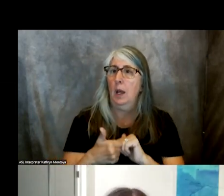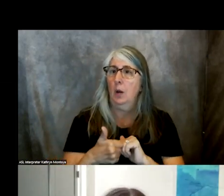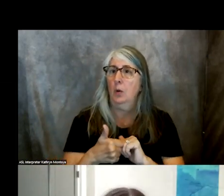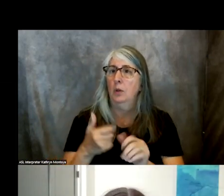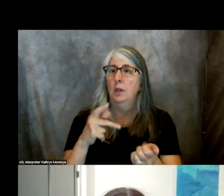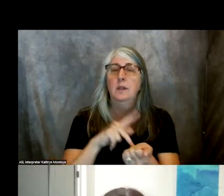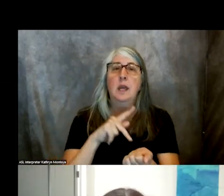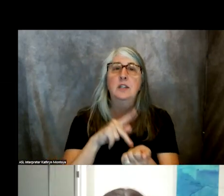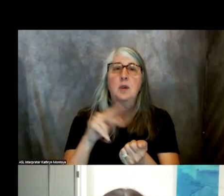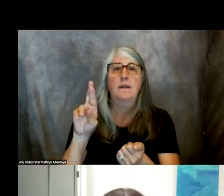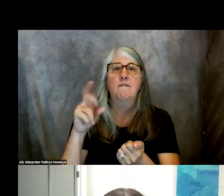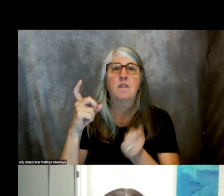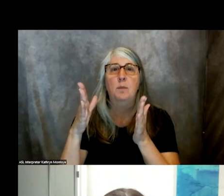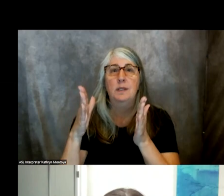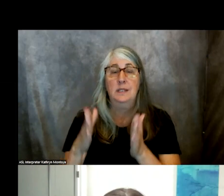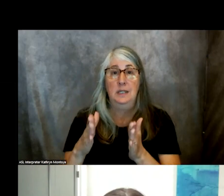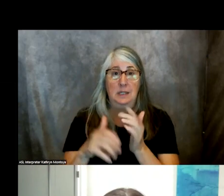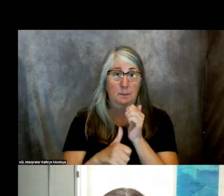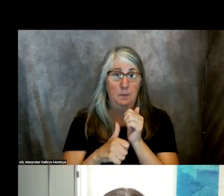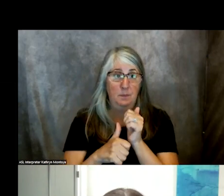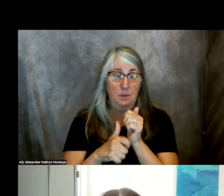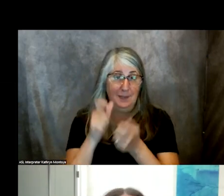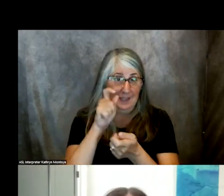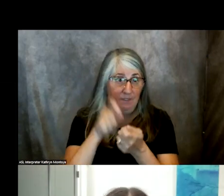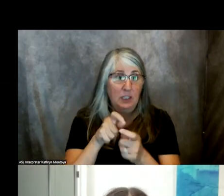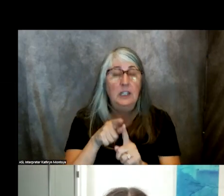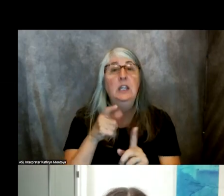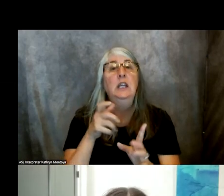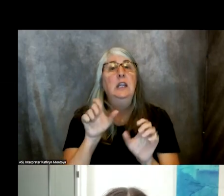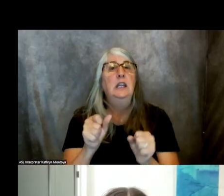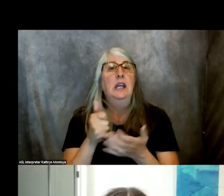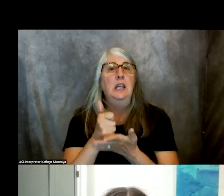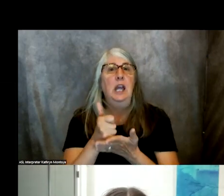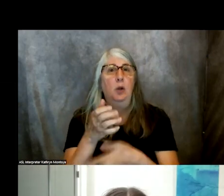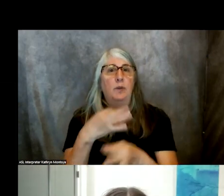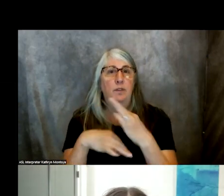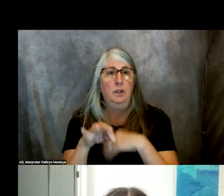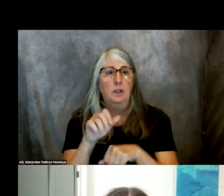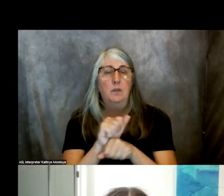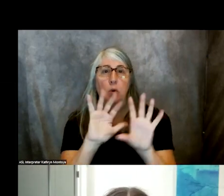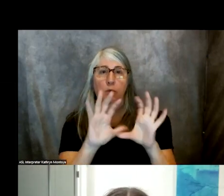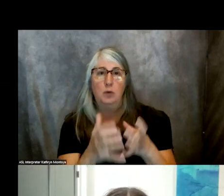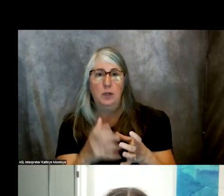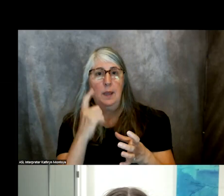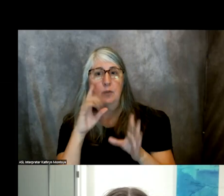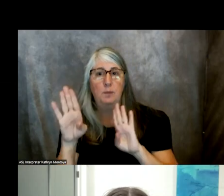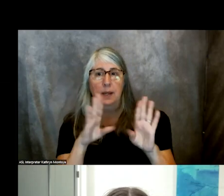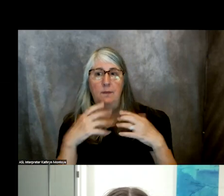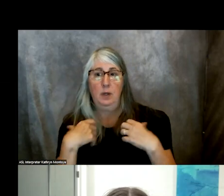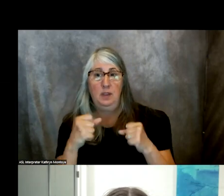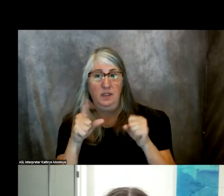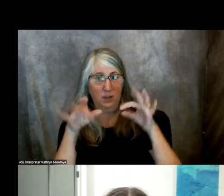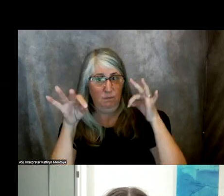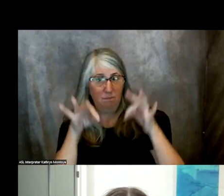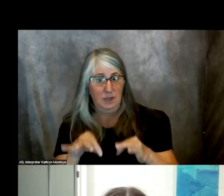psychiatric pharmacists in particular can help fill in the workforce gap for behavioral health. Can you flesh that out a little bit for